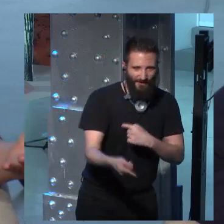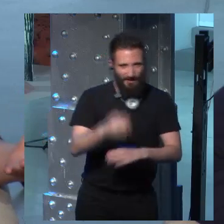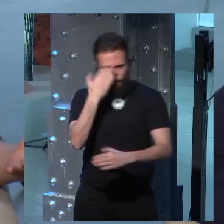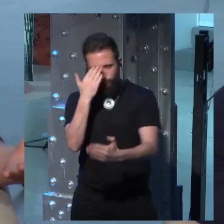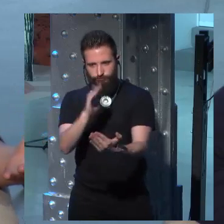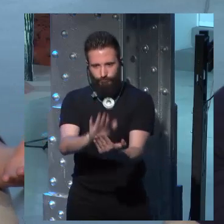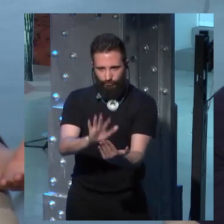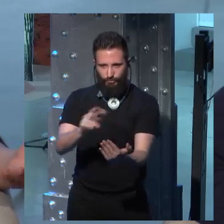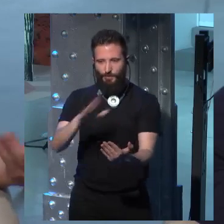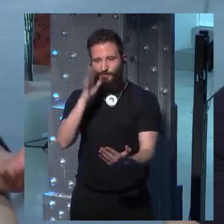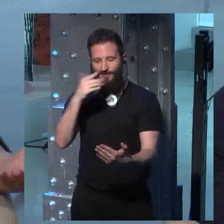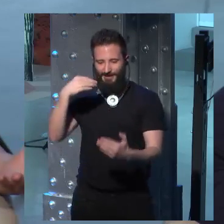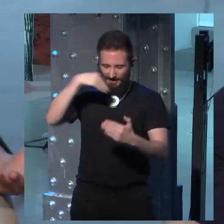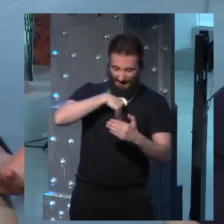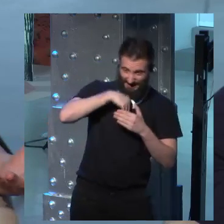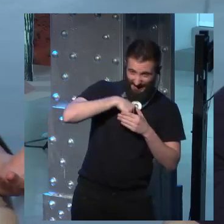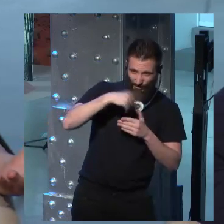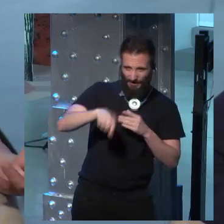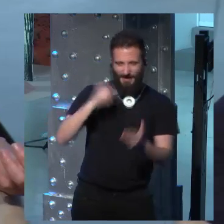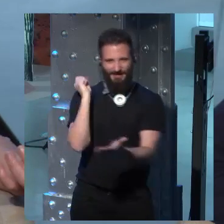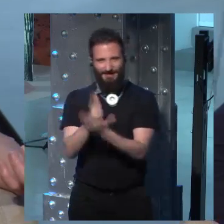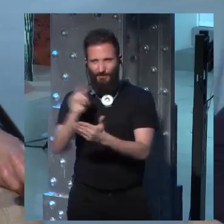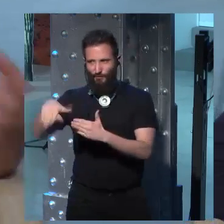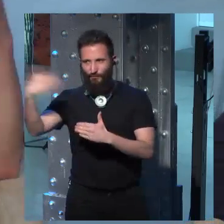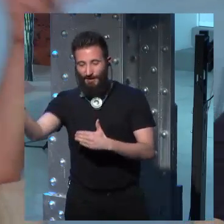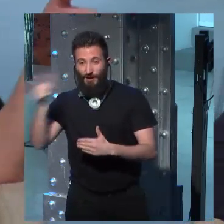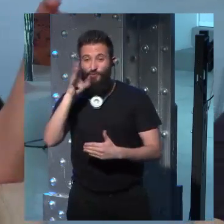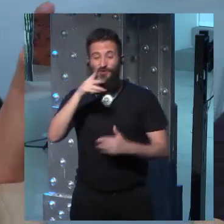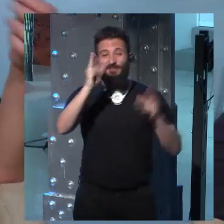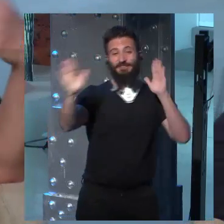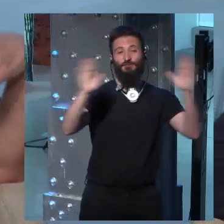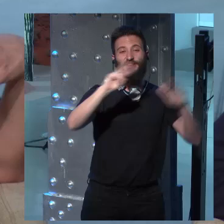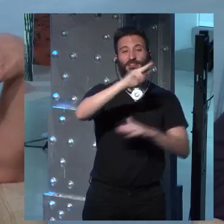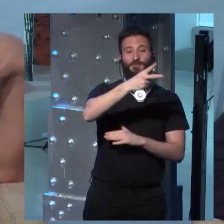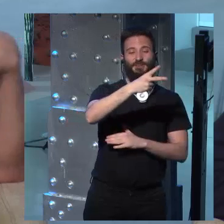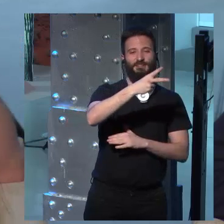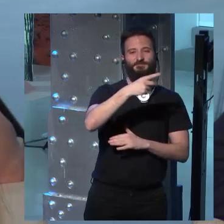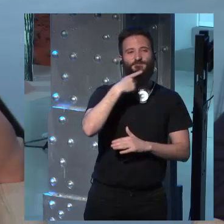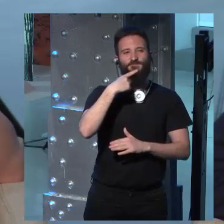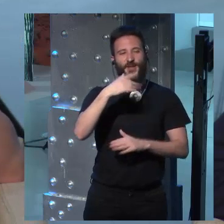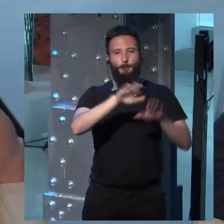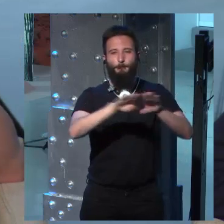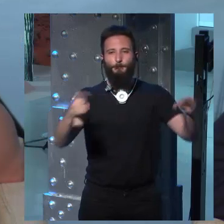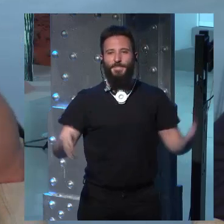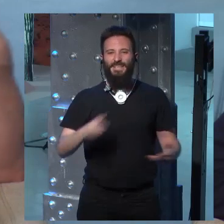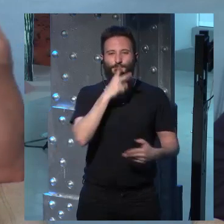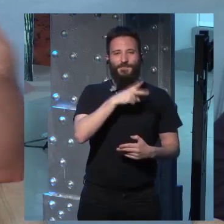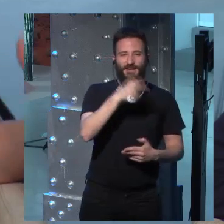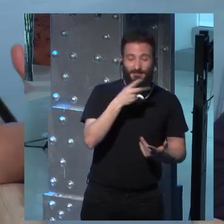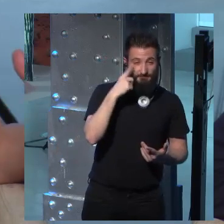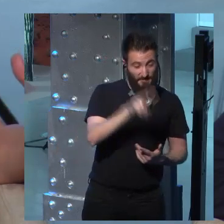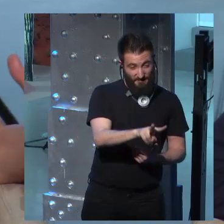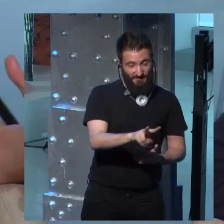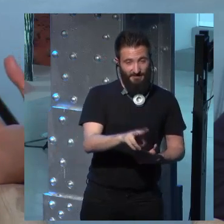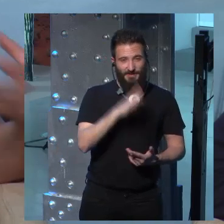that she took this Mesa Verde case, which was to protect Jimmy, but it was also for her own ambitions. She did not